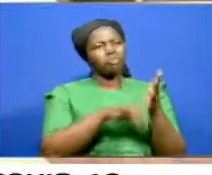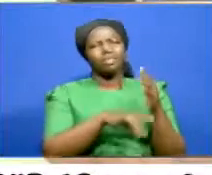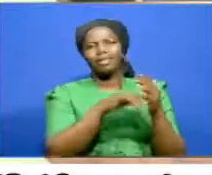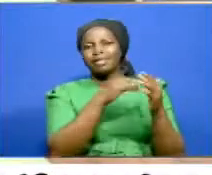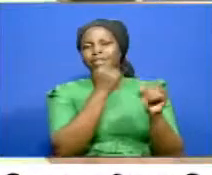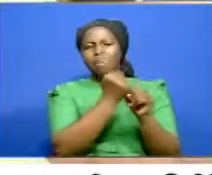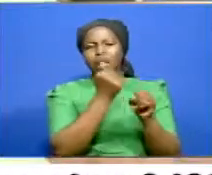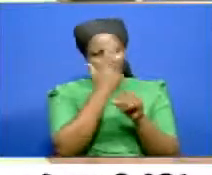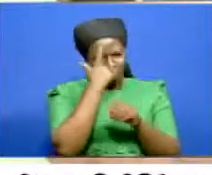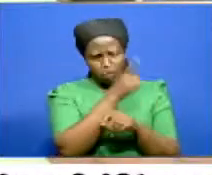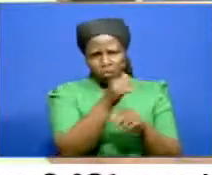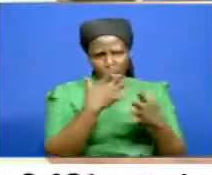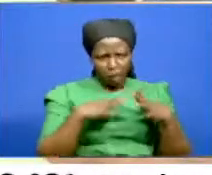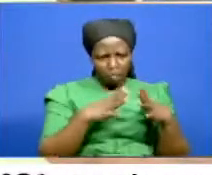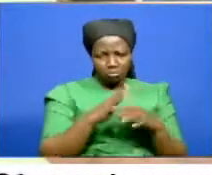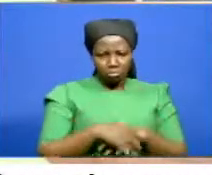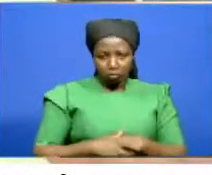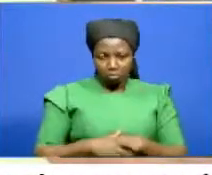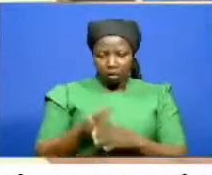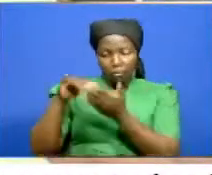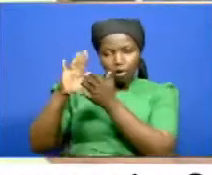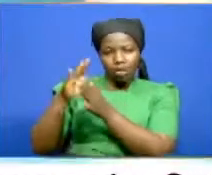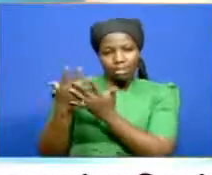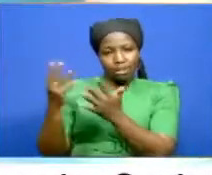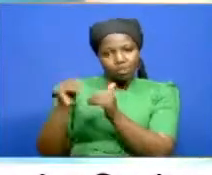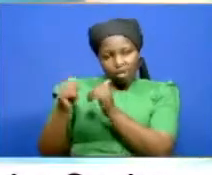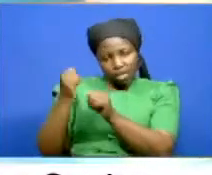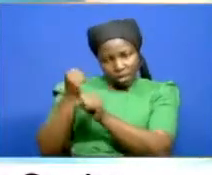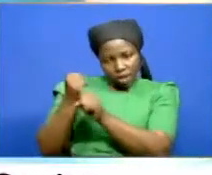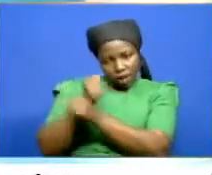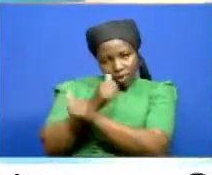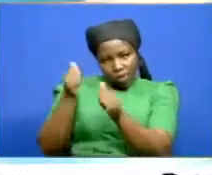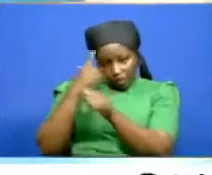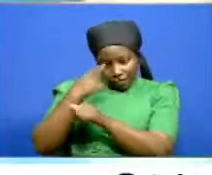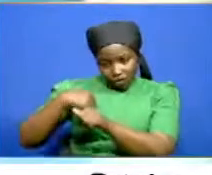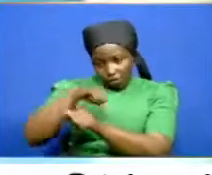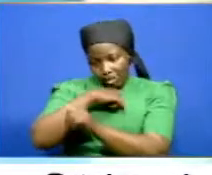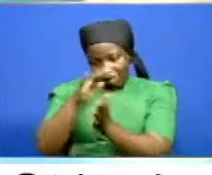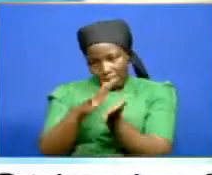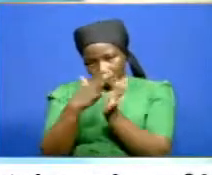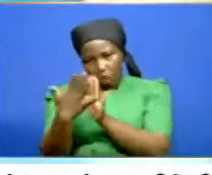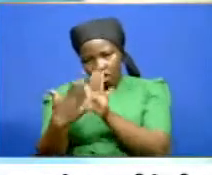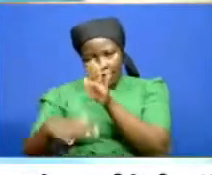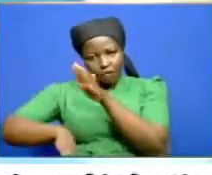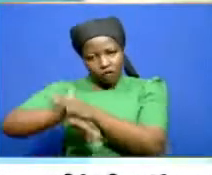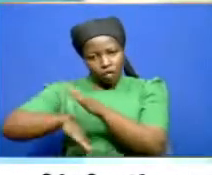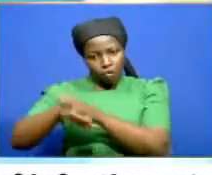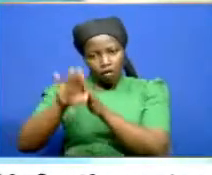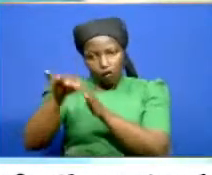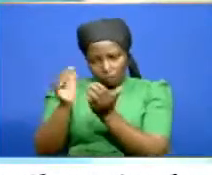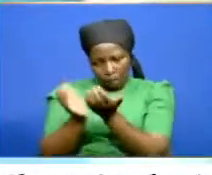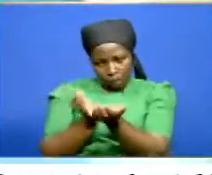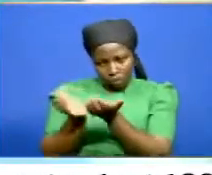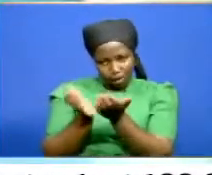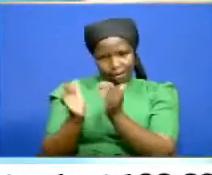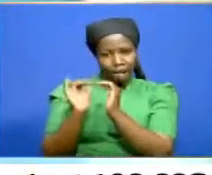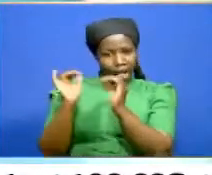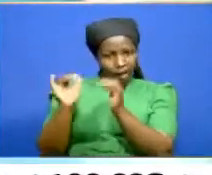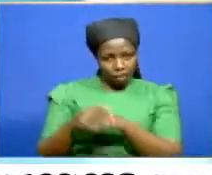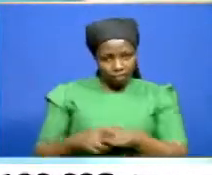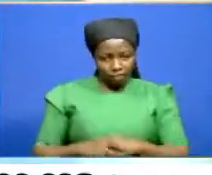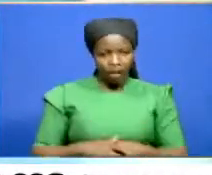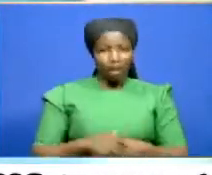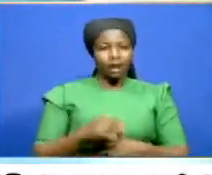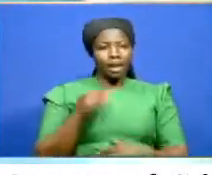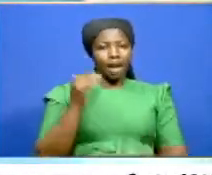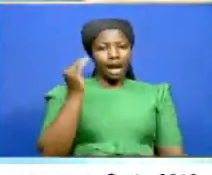I think the most important thing that has been working for us is approaching football from a business angle. Mm-hmm. I think you've hosted me, you've done